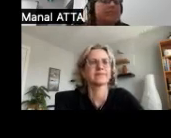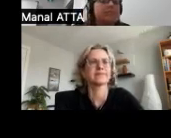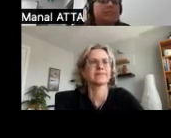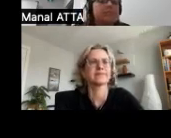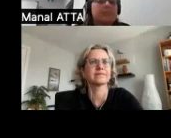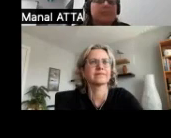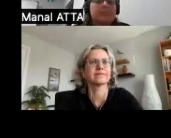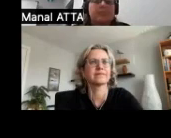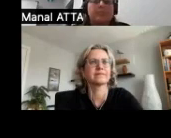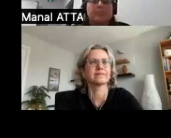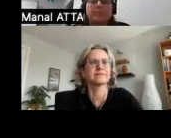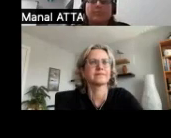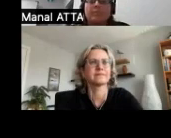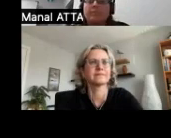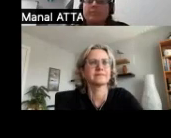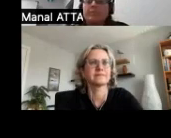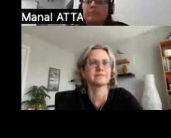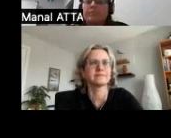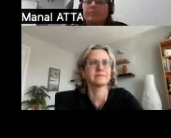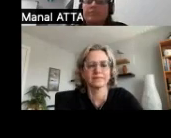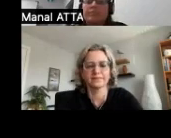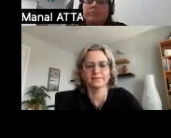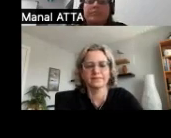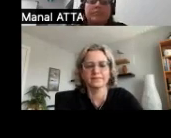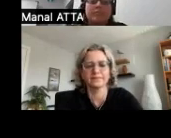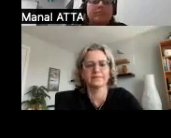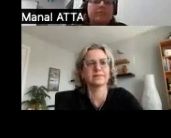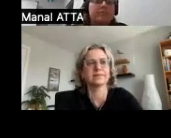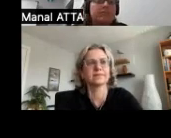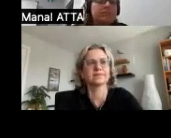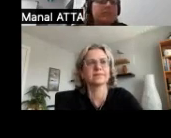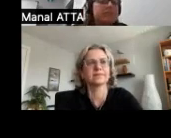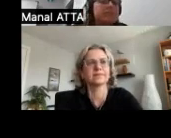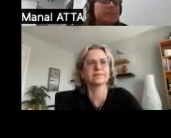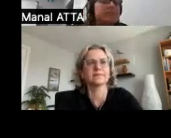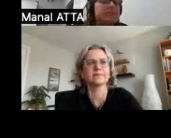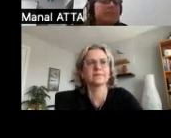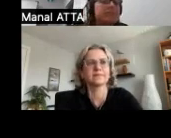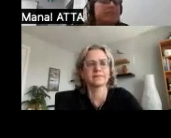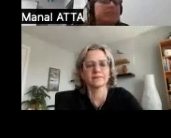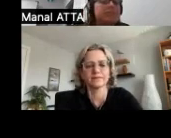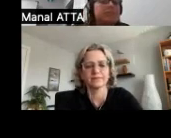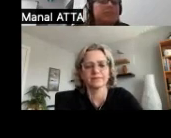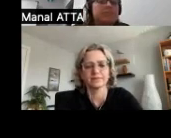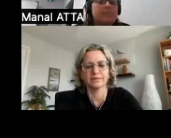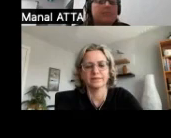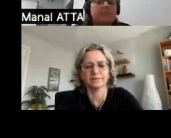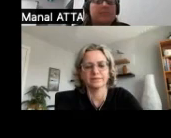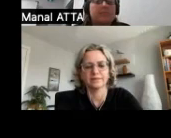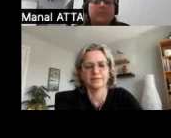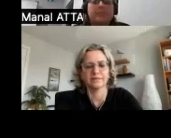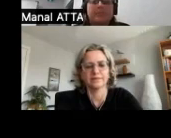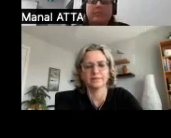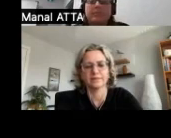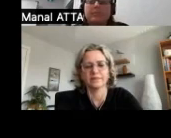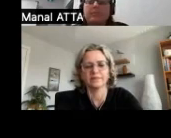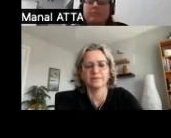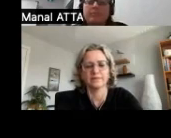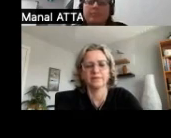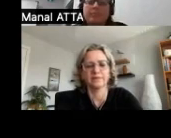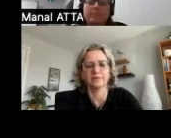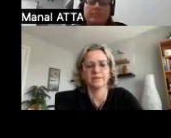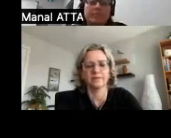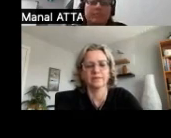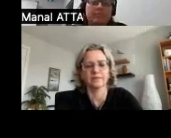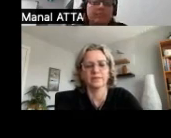virtual platform, we would like to take a moment to acknowledge the importance of the lands which we each call home. We do this to